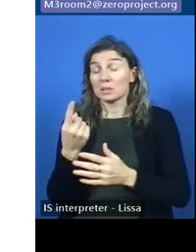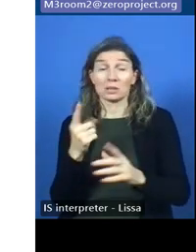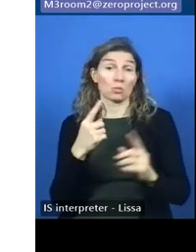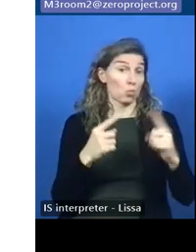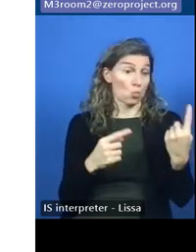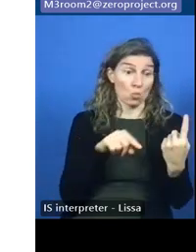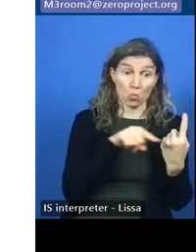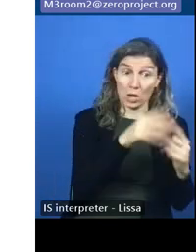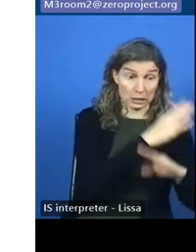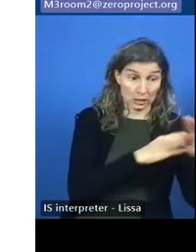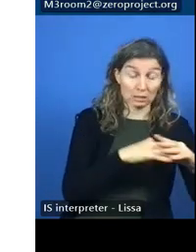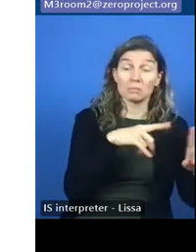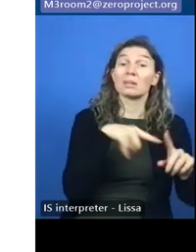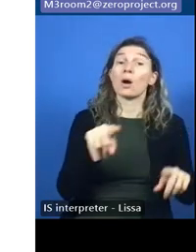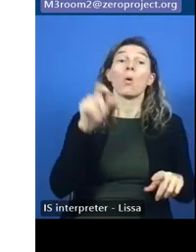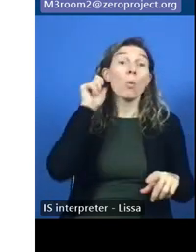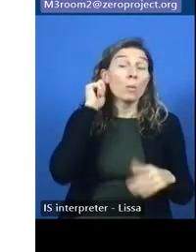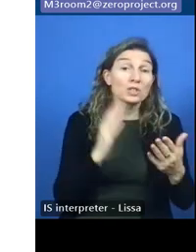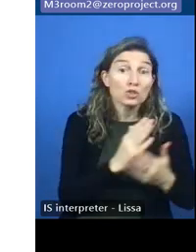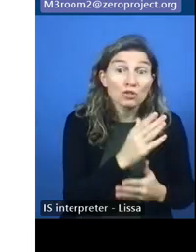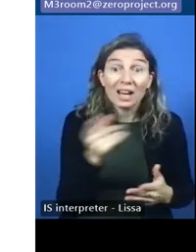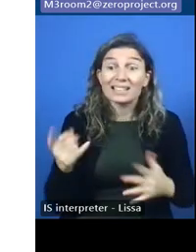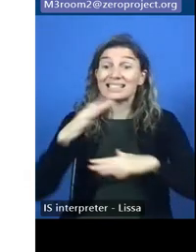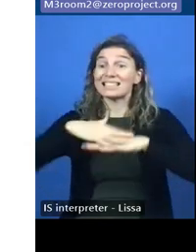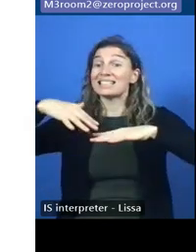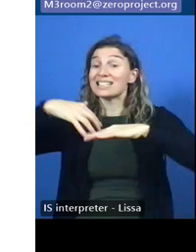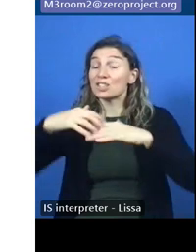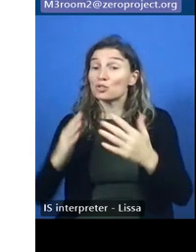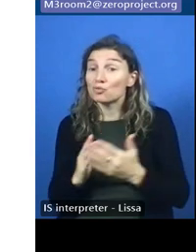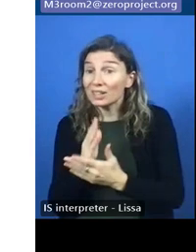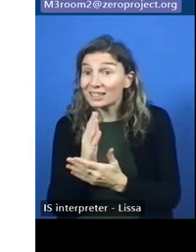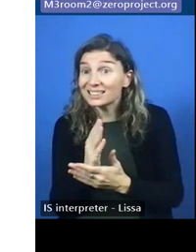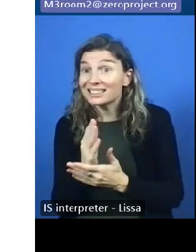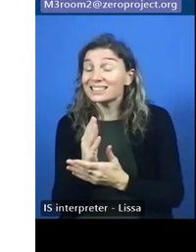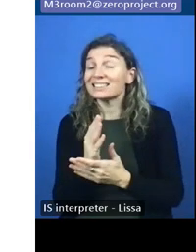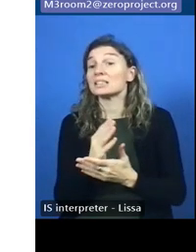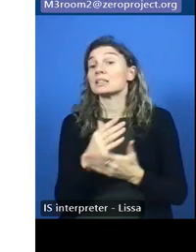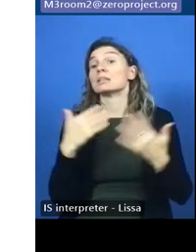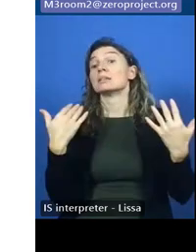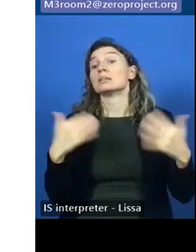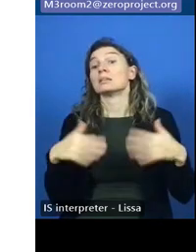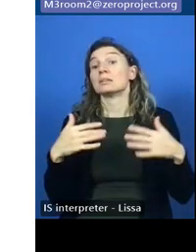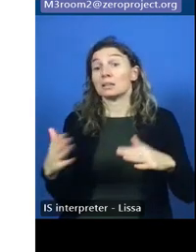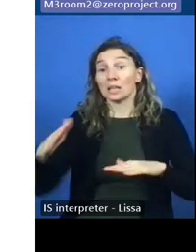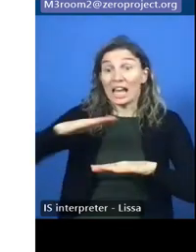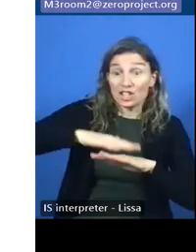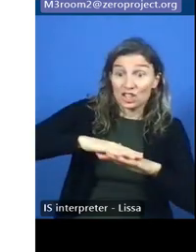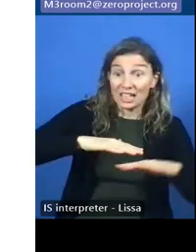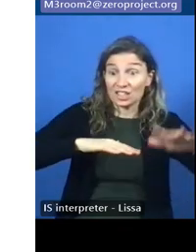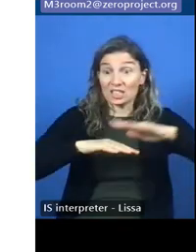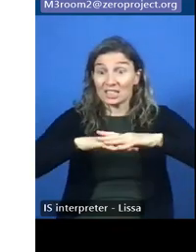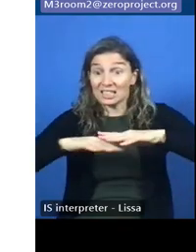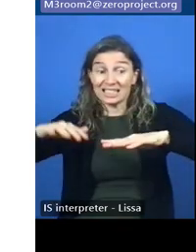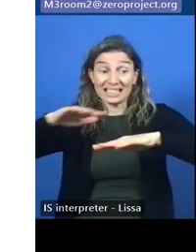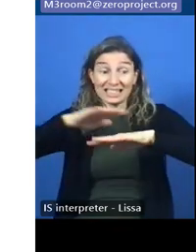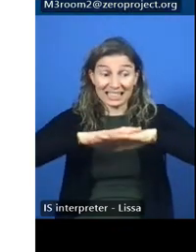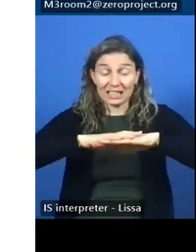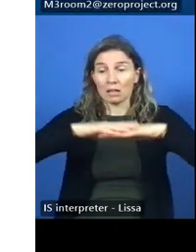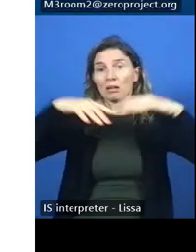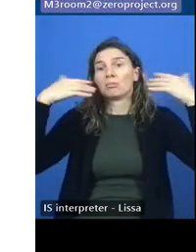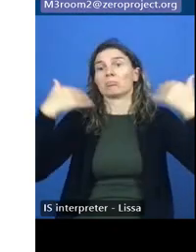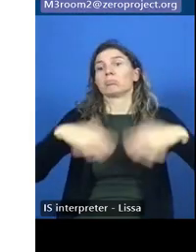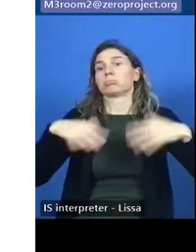for Indigenous rights, and is especially crucial when these intersect with barriers to disability inclusion.